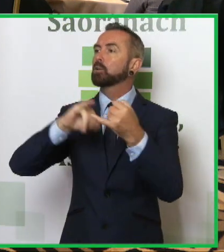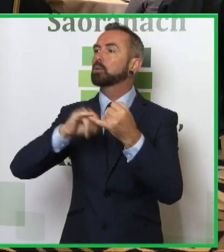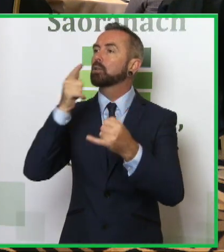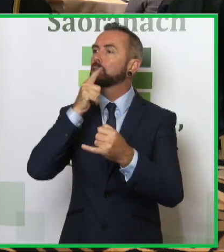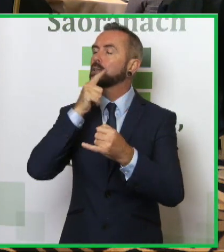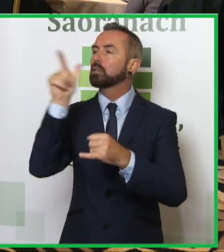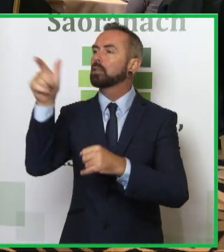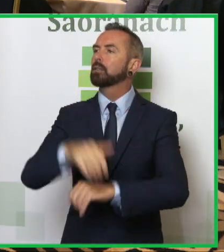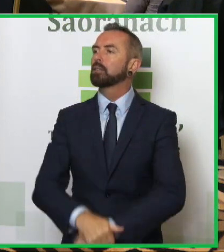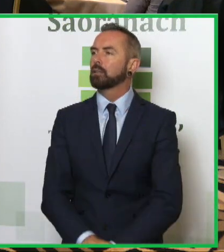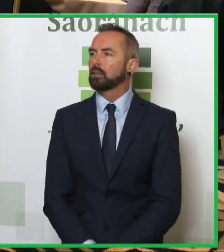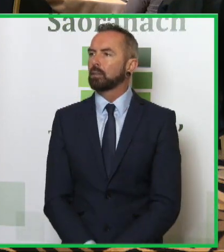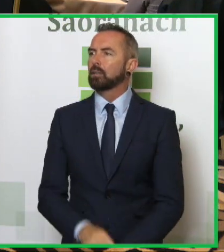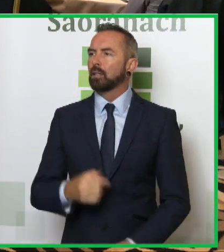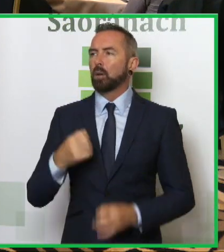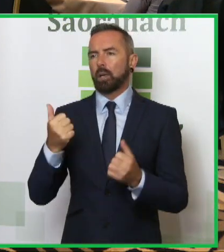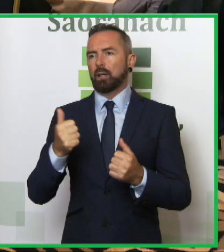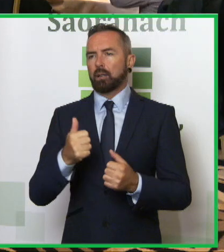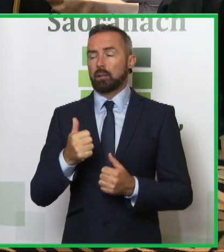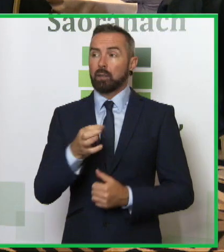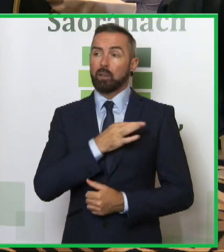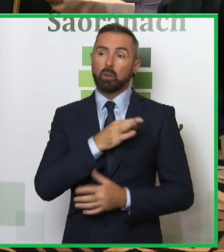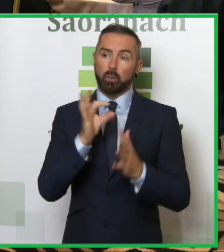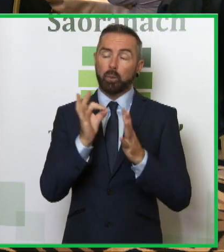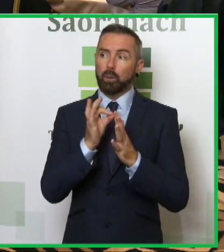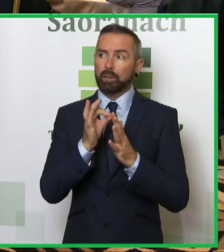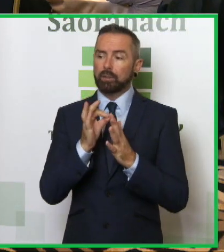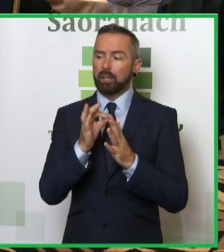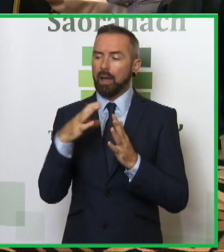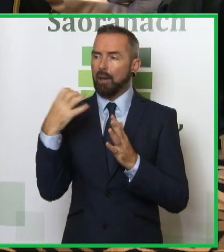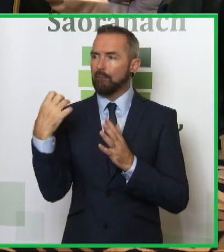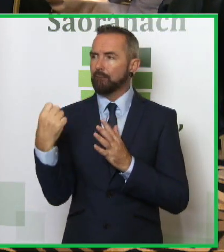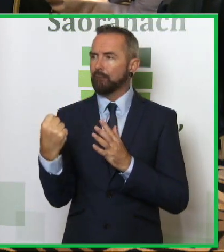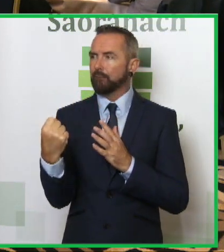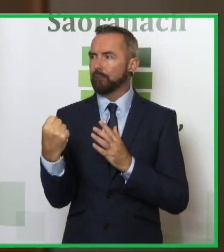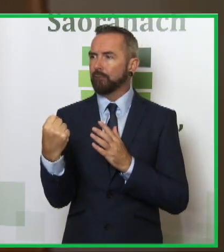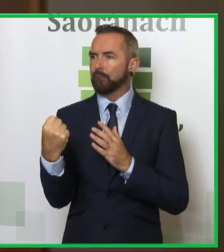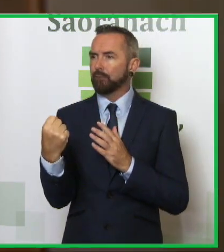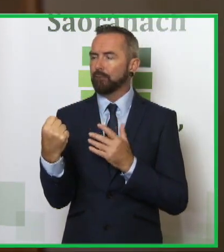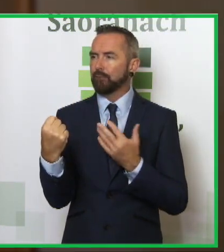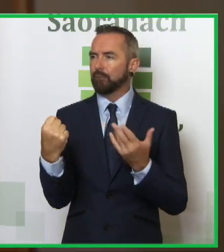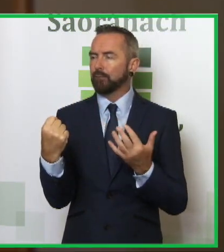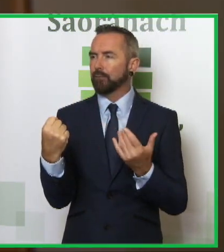thanks. Yeah, I think the point was well made that there are